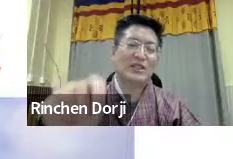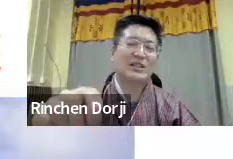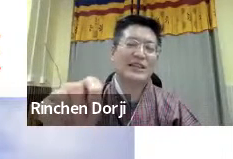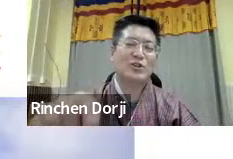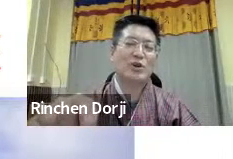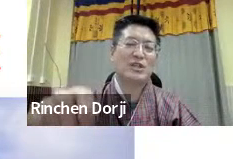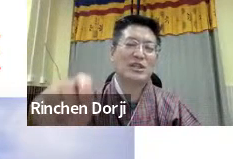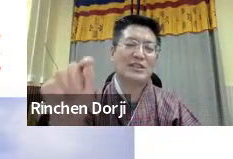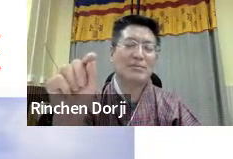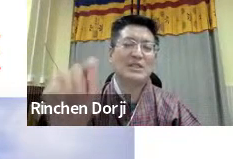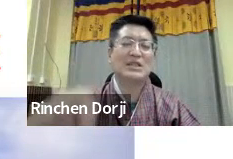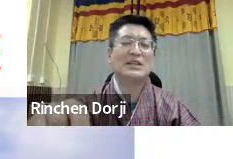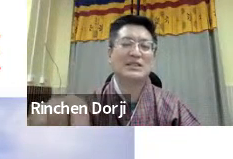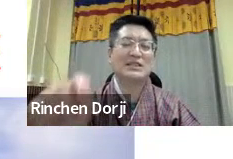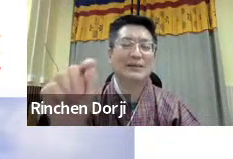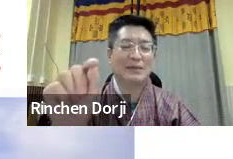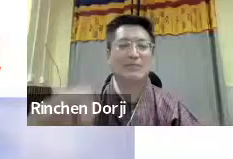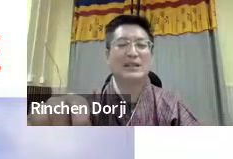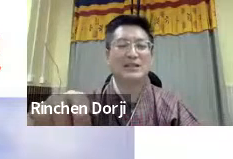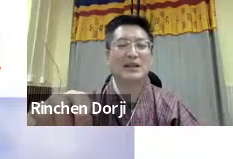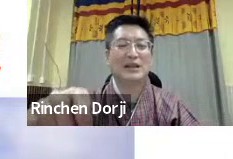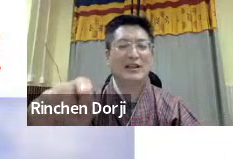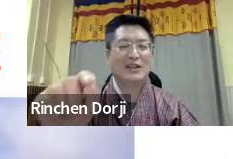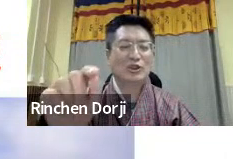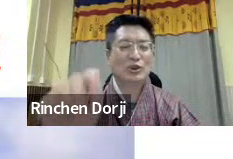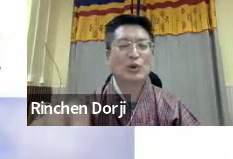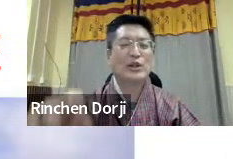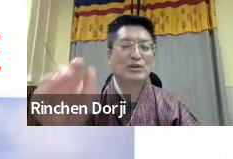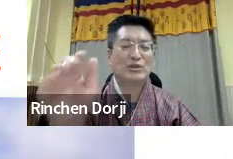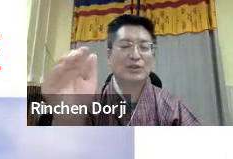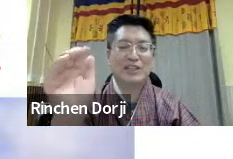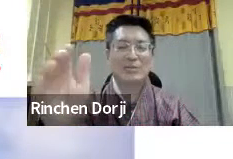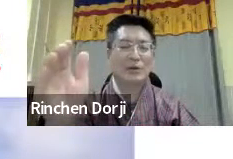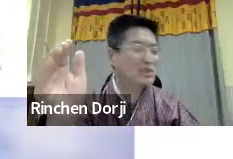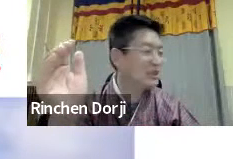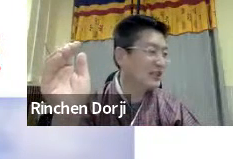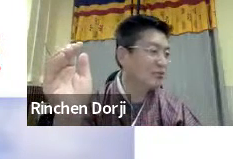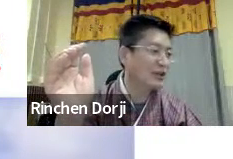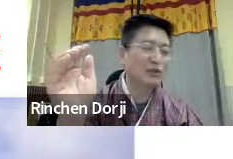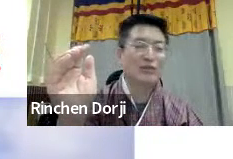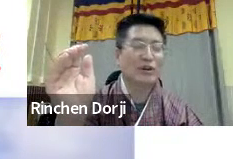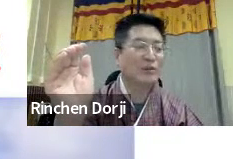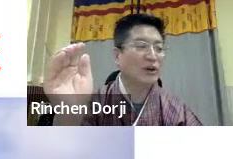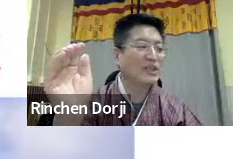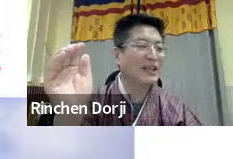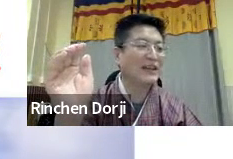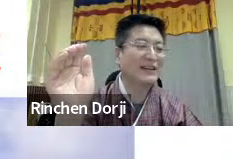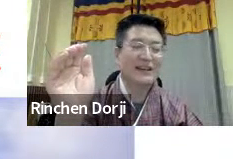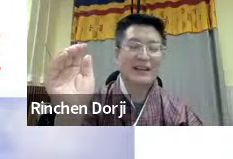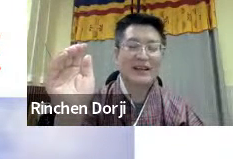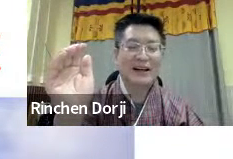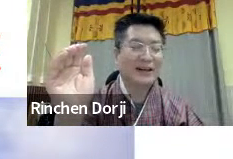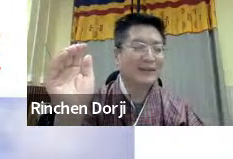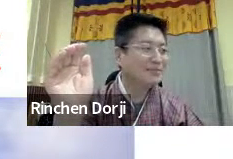on children's education is mitigated and minimized solely through the inspiration that we have drawn from our